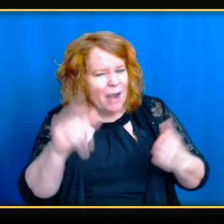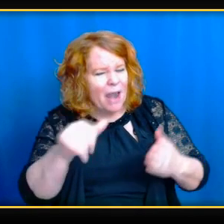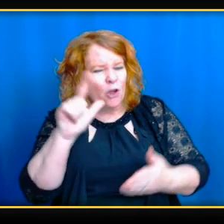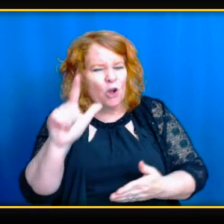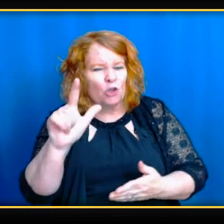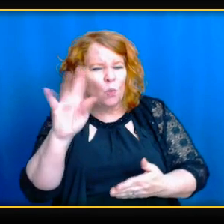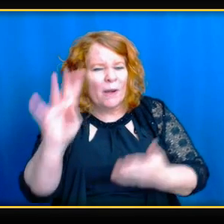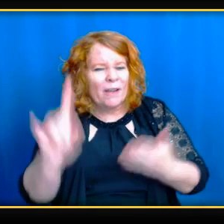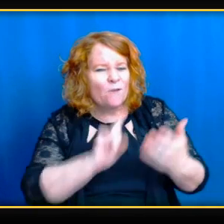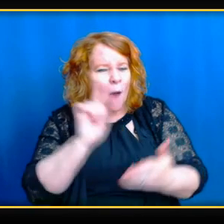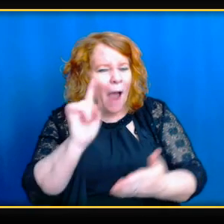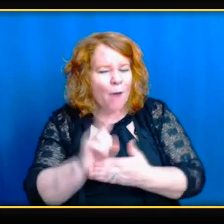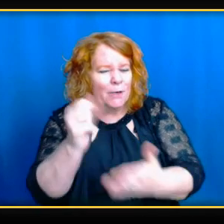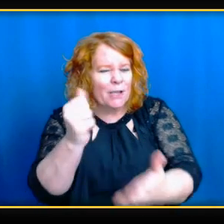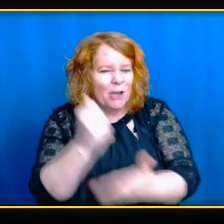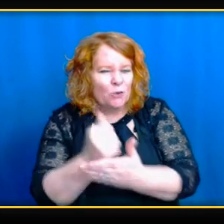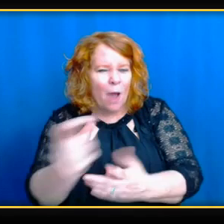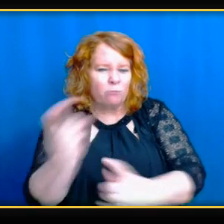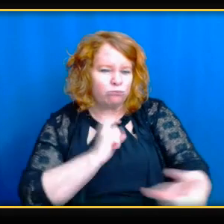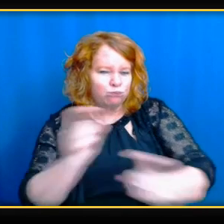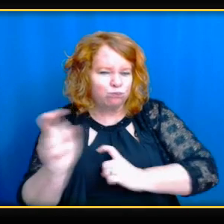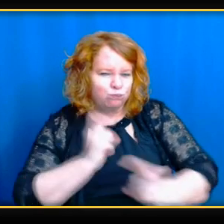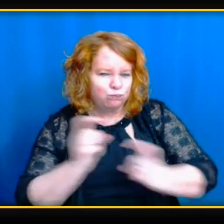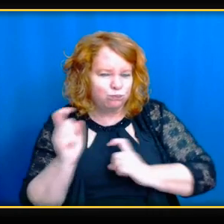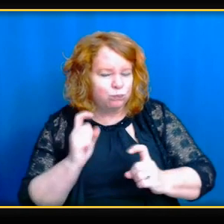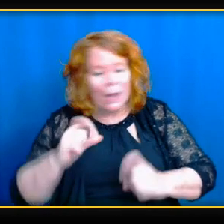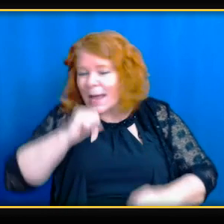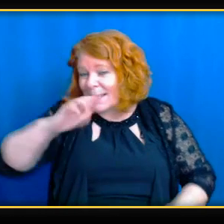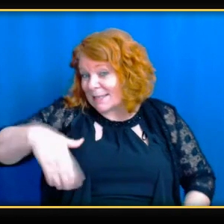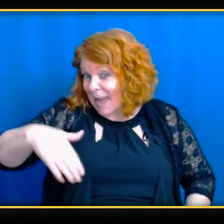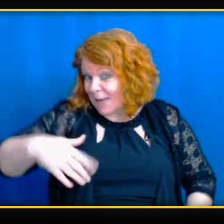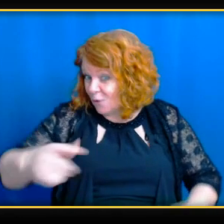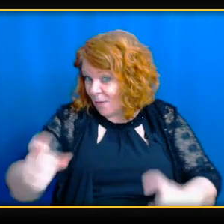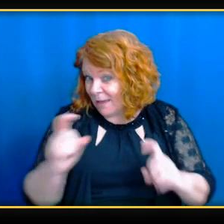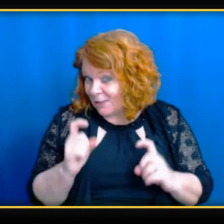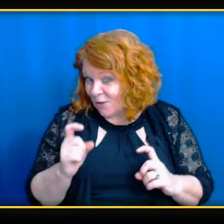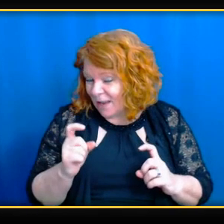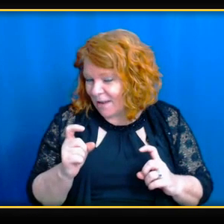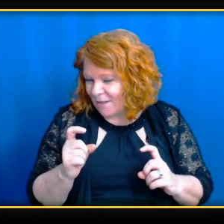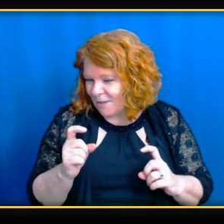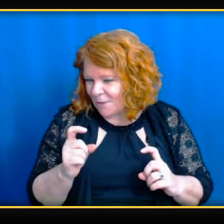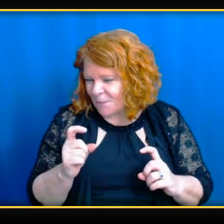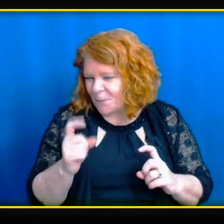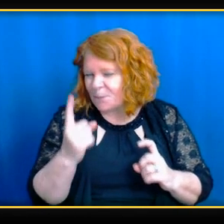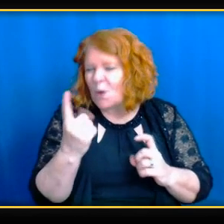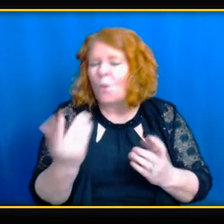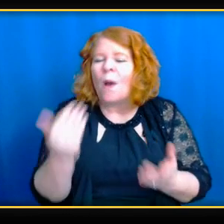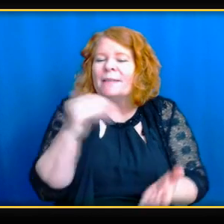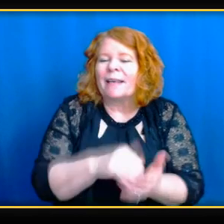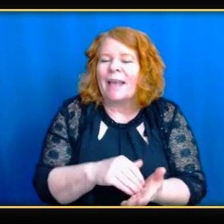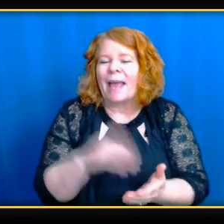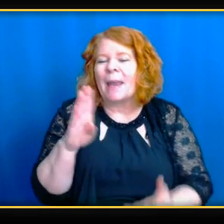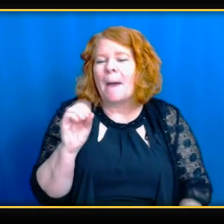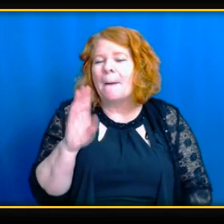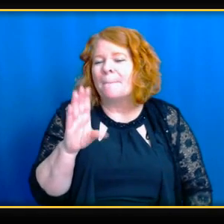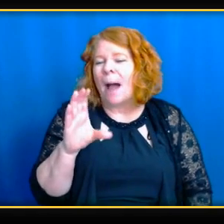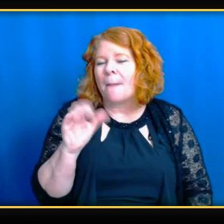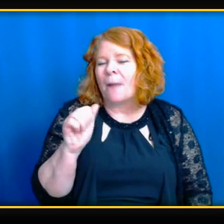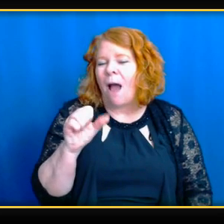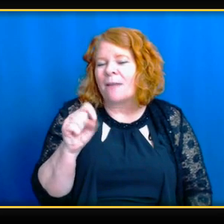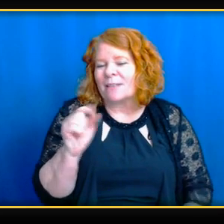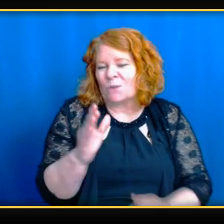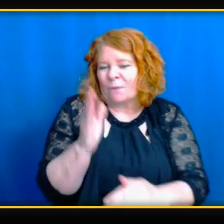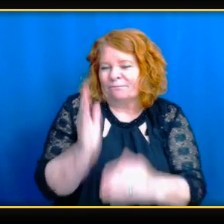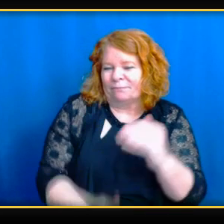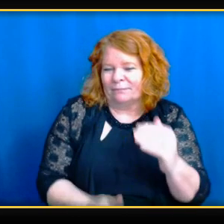our goal, and it is not too late to give. And once again, here's Bob Costas to close the evening for us.